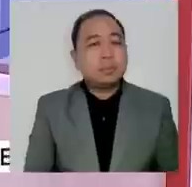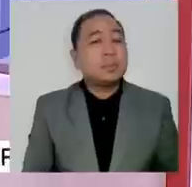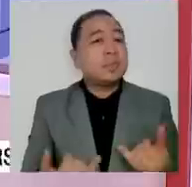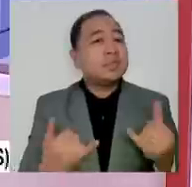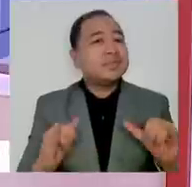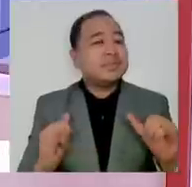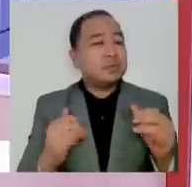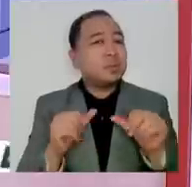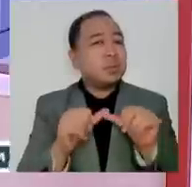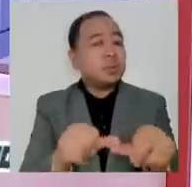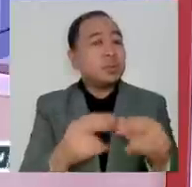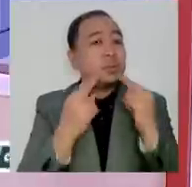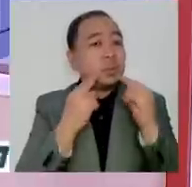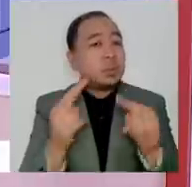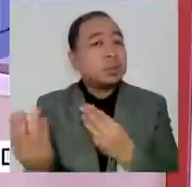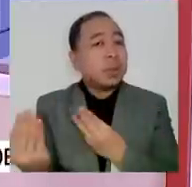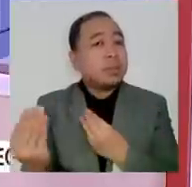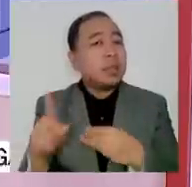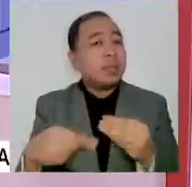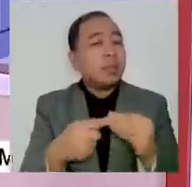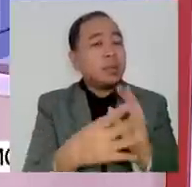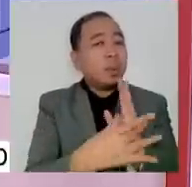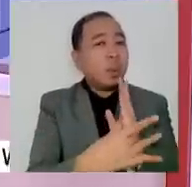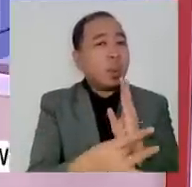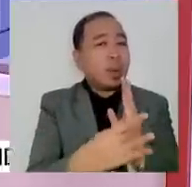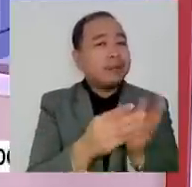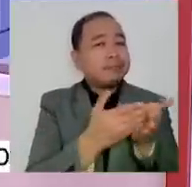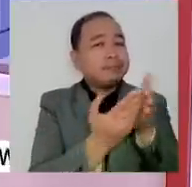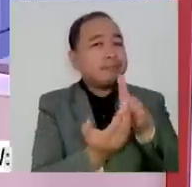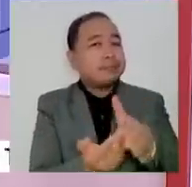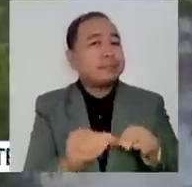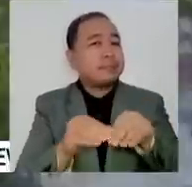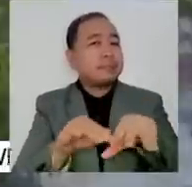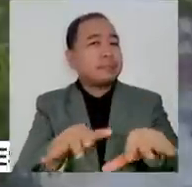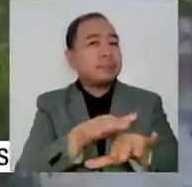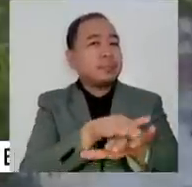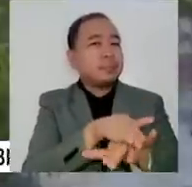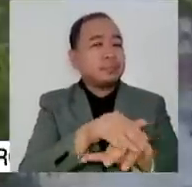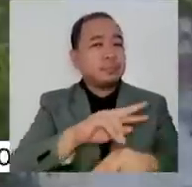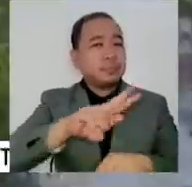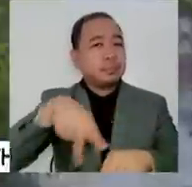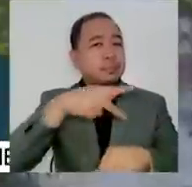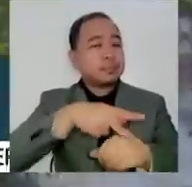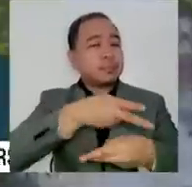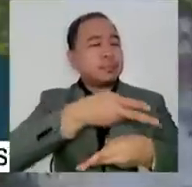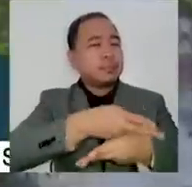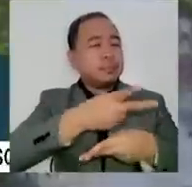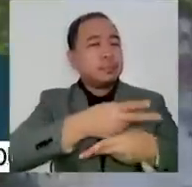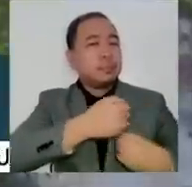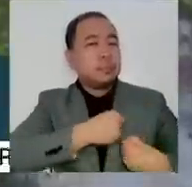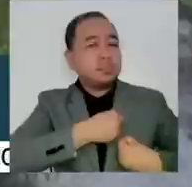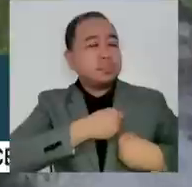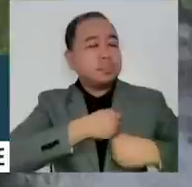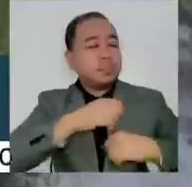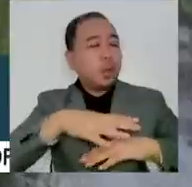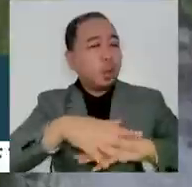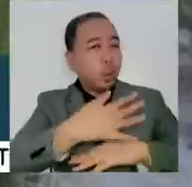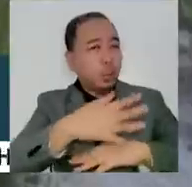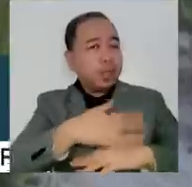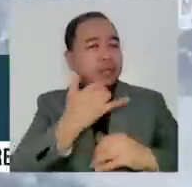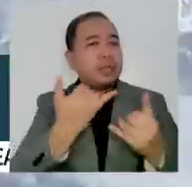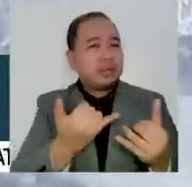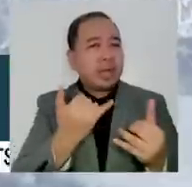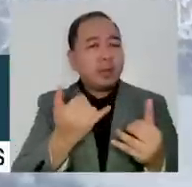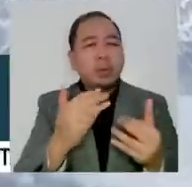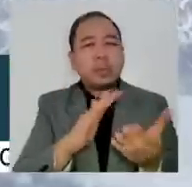An update now on the oil spill in Oriental Mindoro. The Philippine Coast Guard says the first phase of cleanup operations is nearly